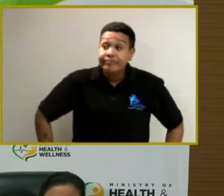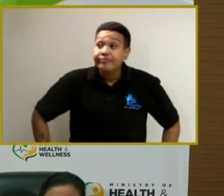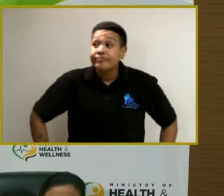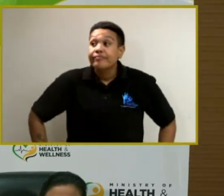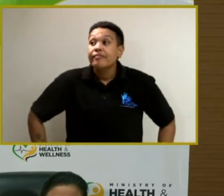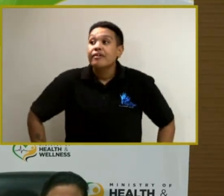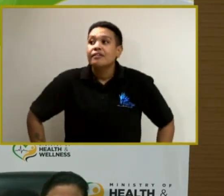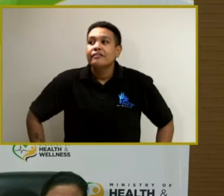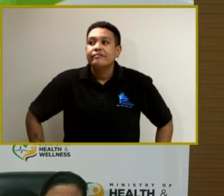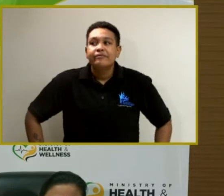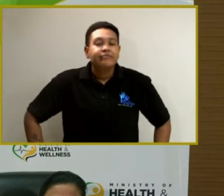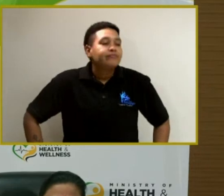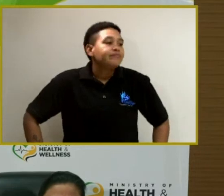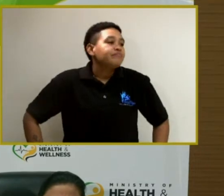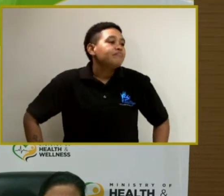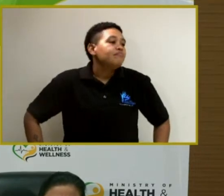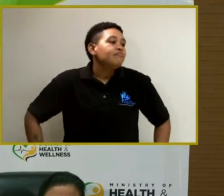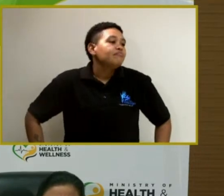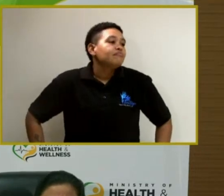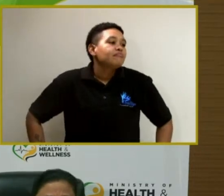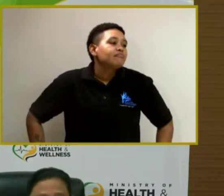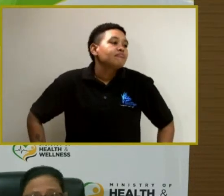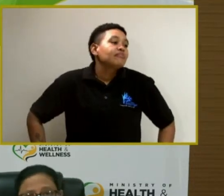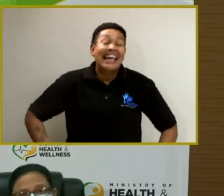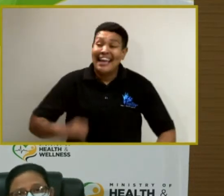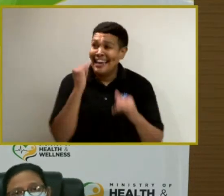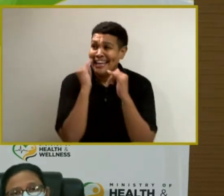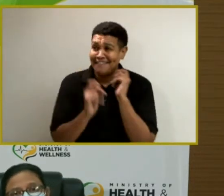If the persons are ill,